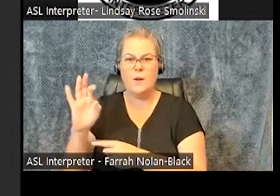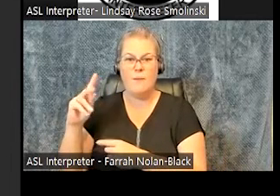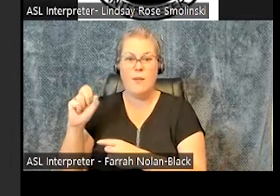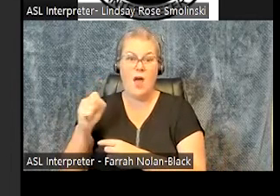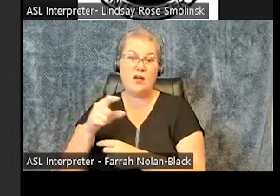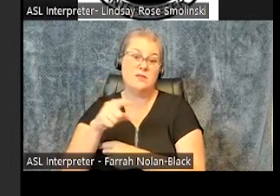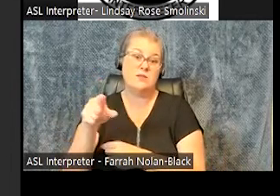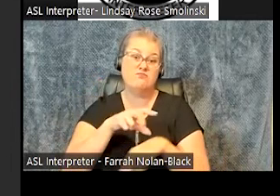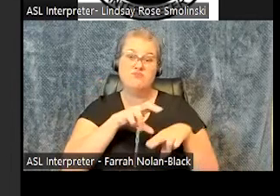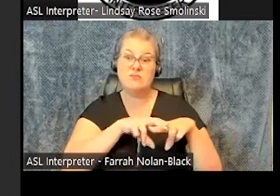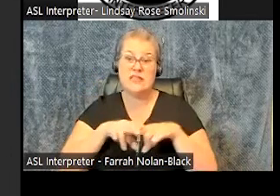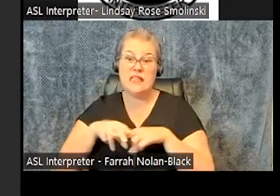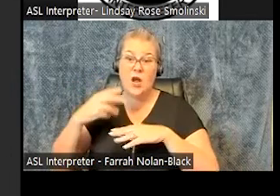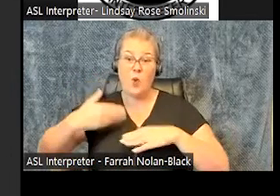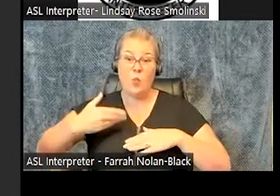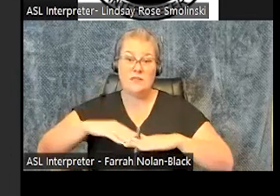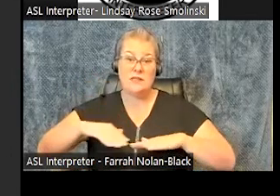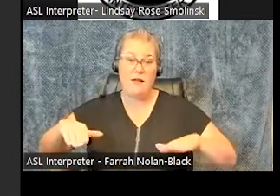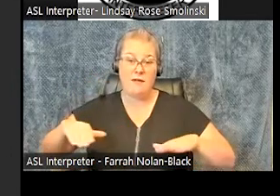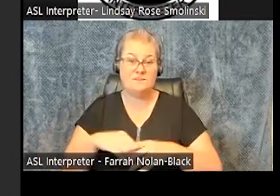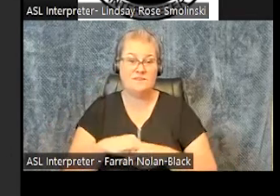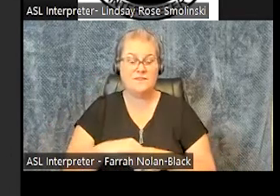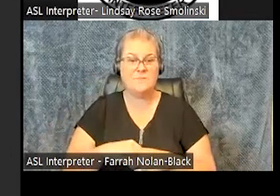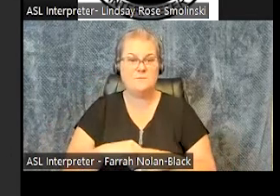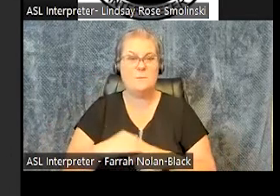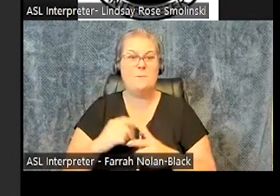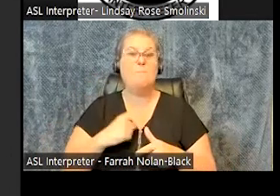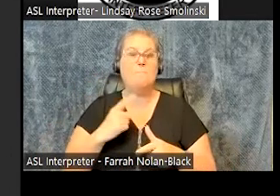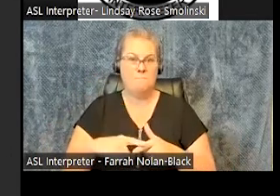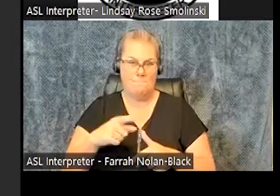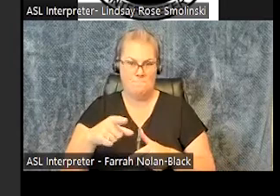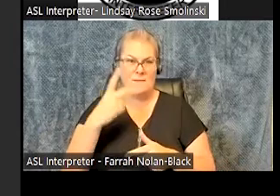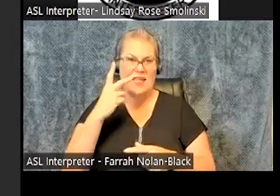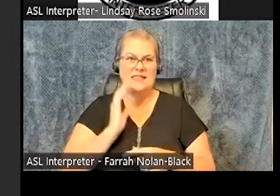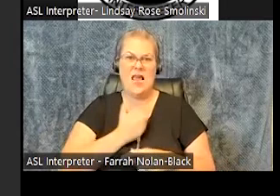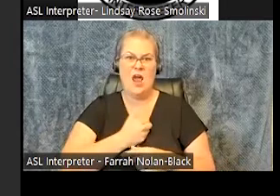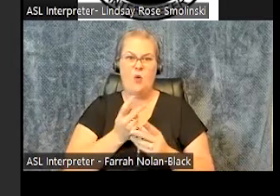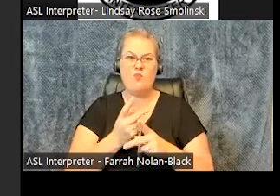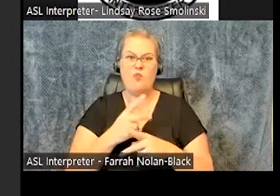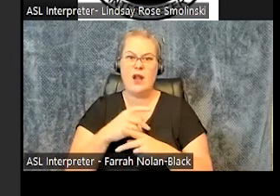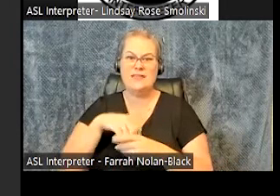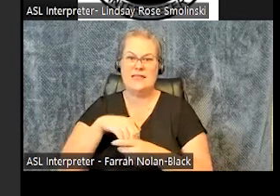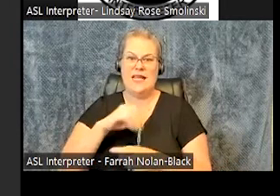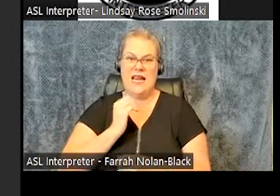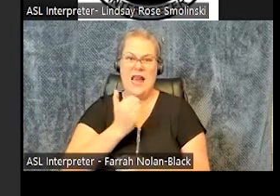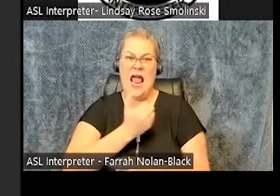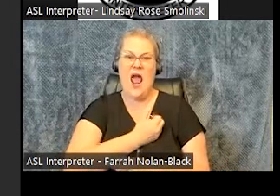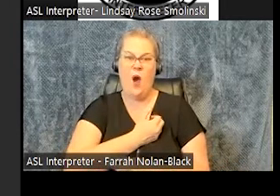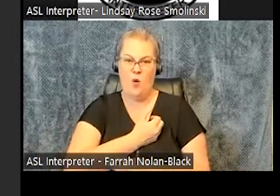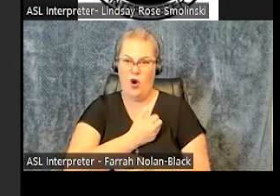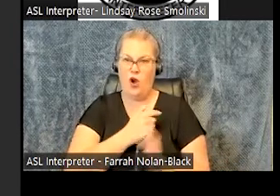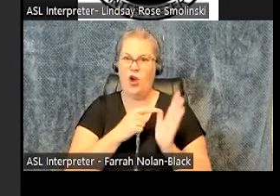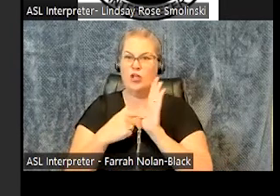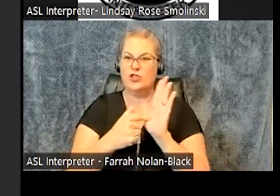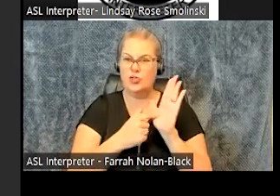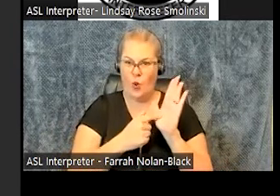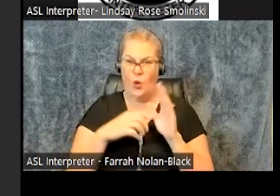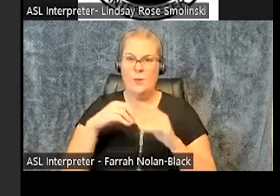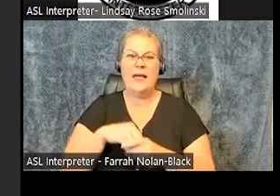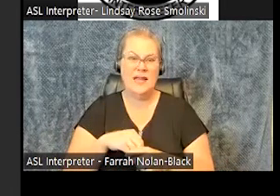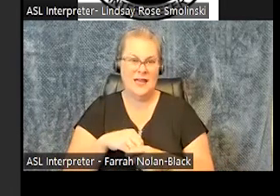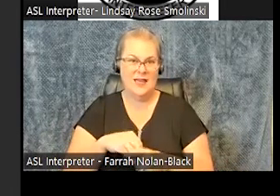seating for one side of the table. And you can see our products at our retail showroom in San Ramon. This is actually an old